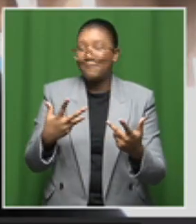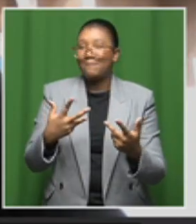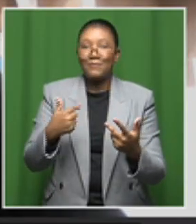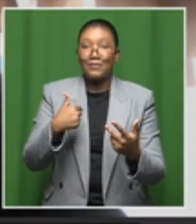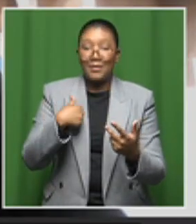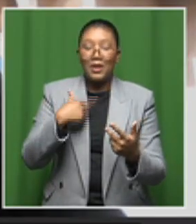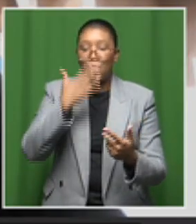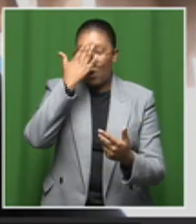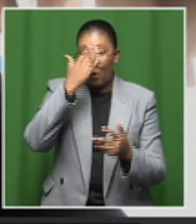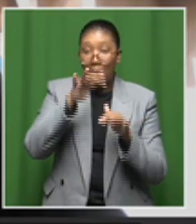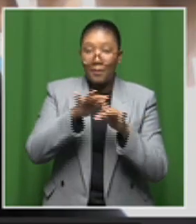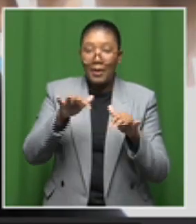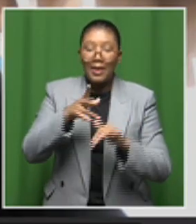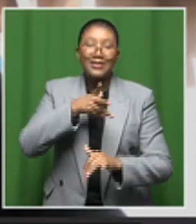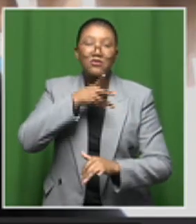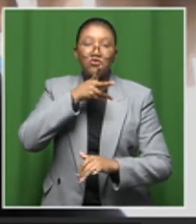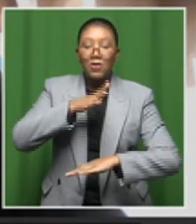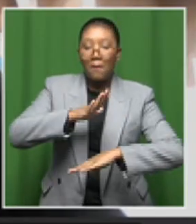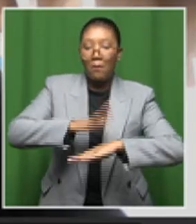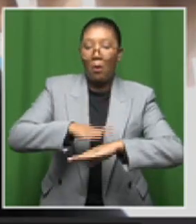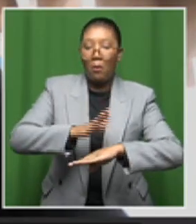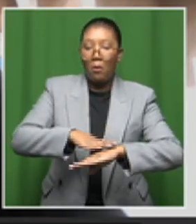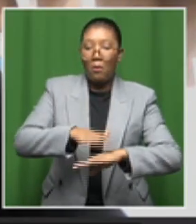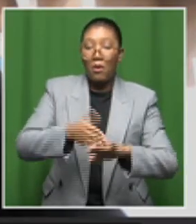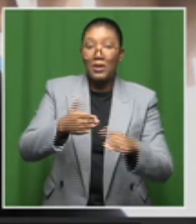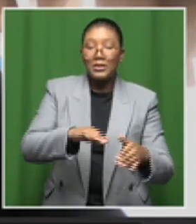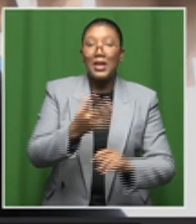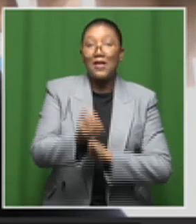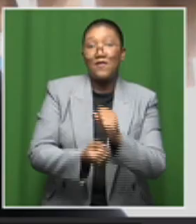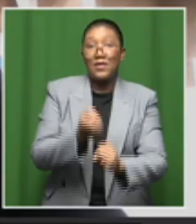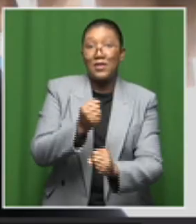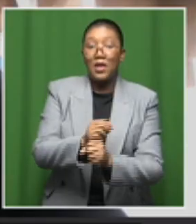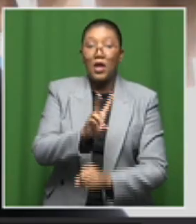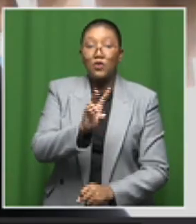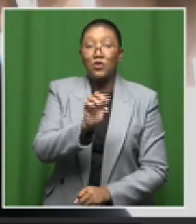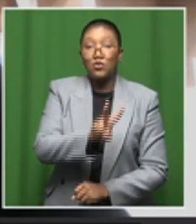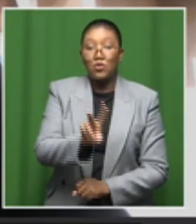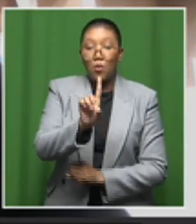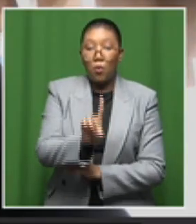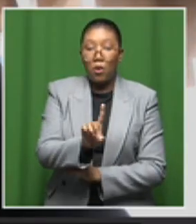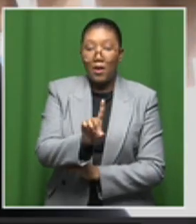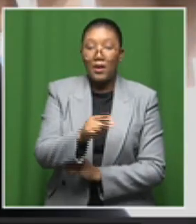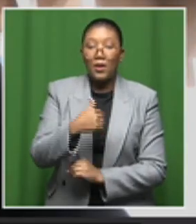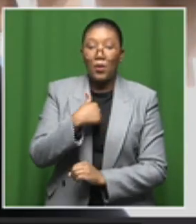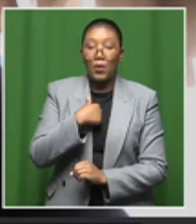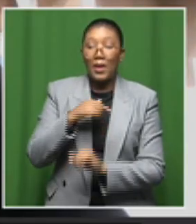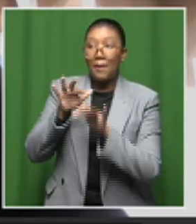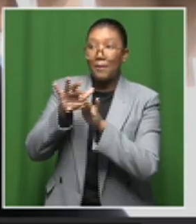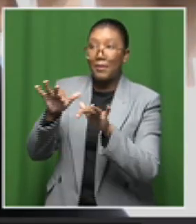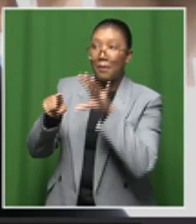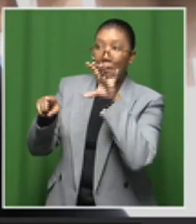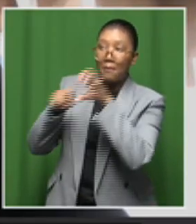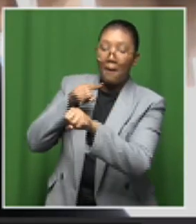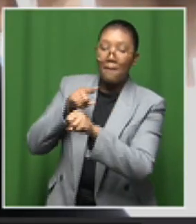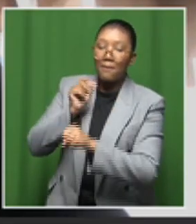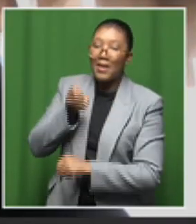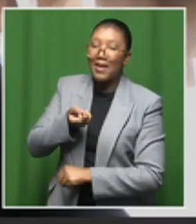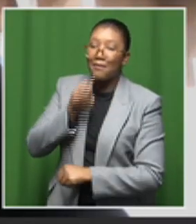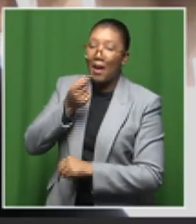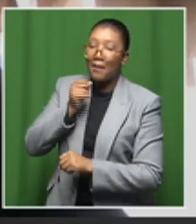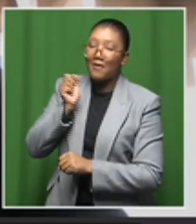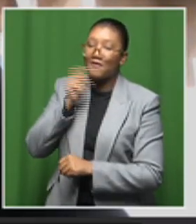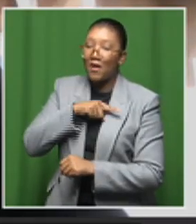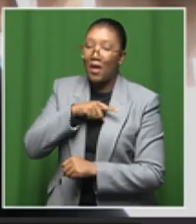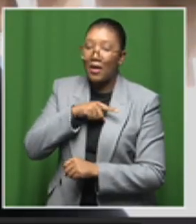we're getting. If I can make an example, in 2021, we would get on our whistleblowing platform about 130 or